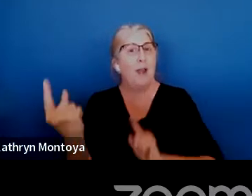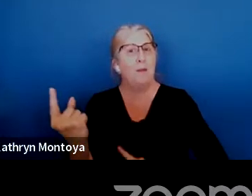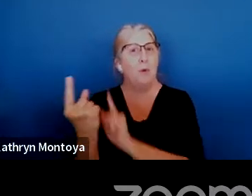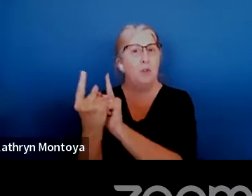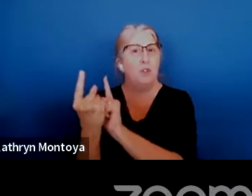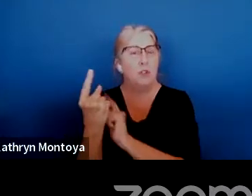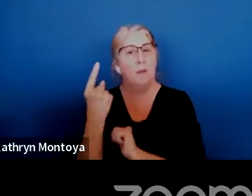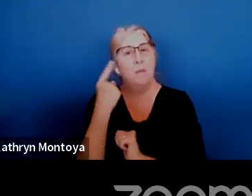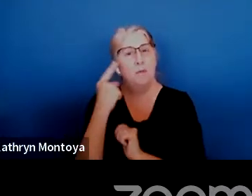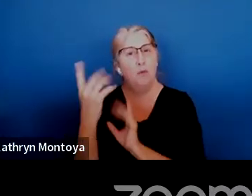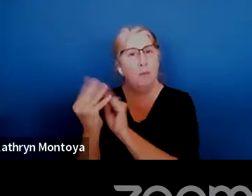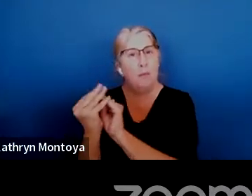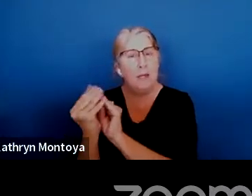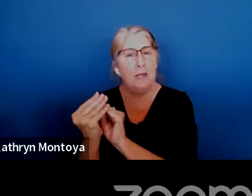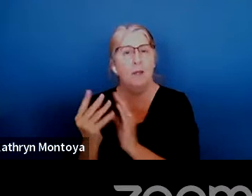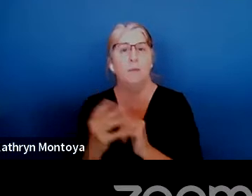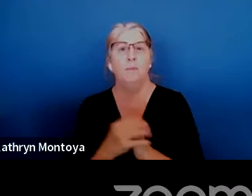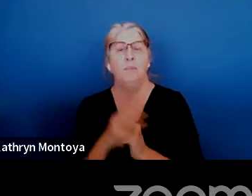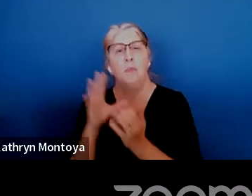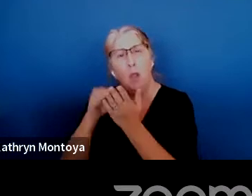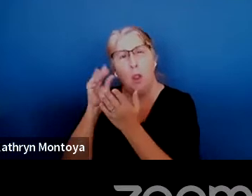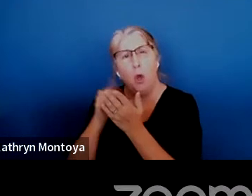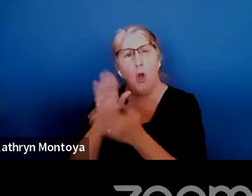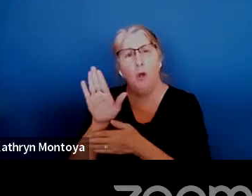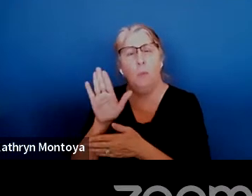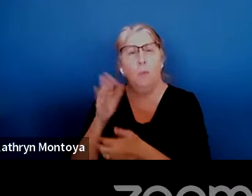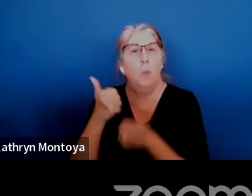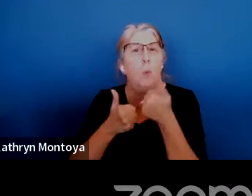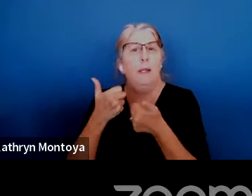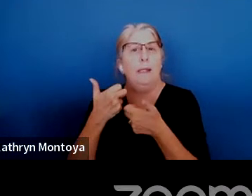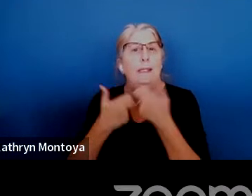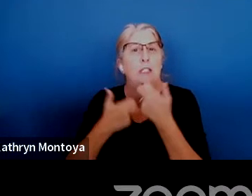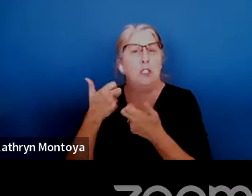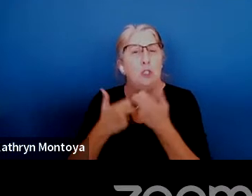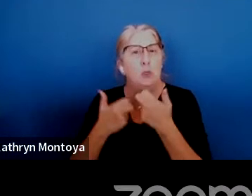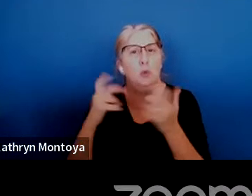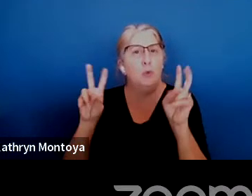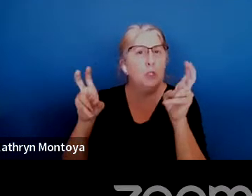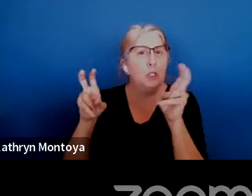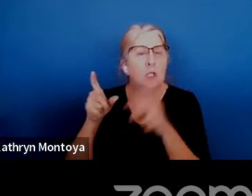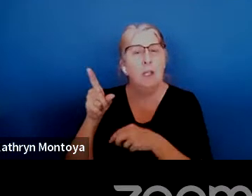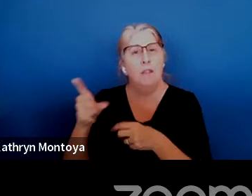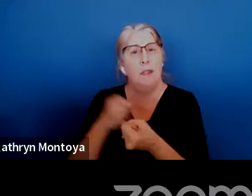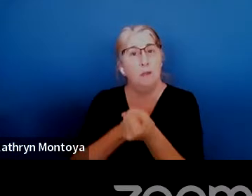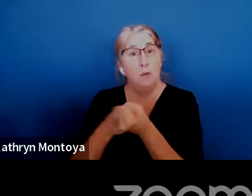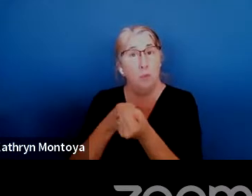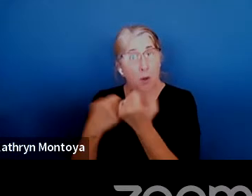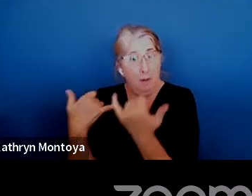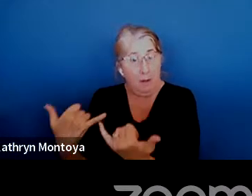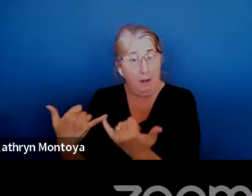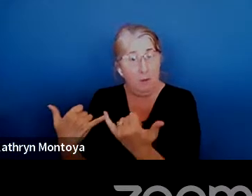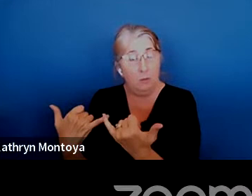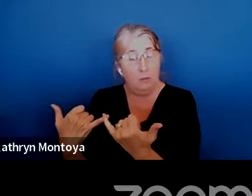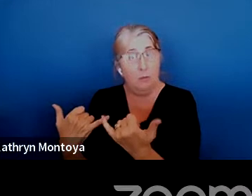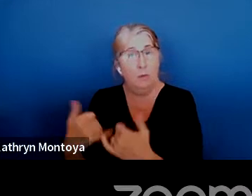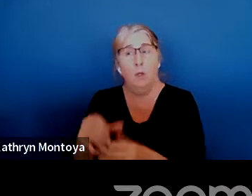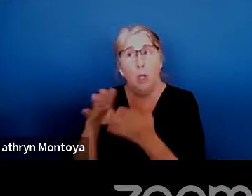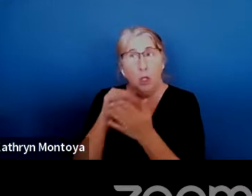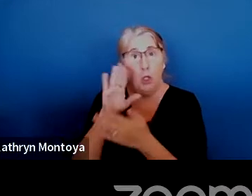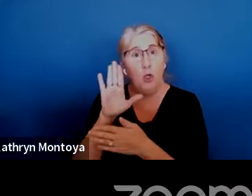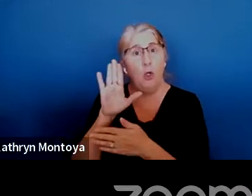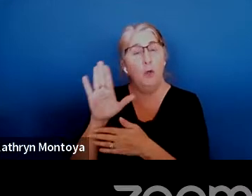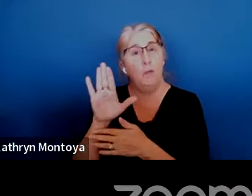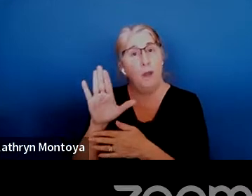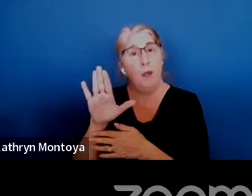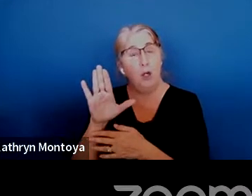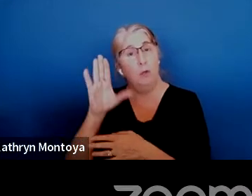meeting, learn what issues they support already, learn their